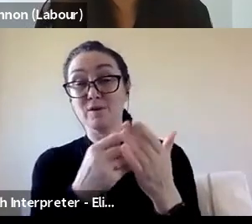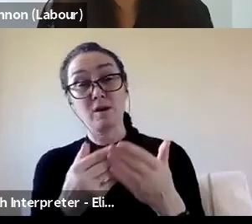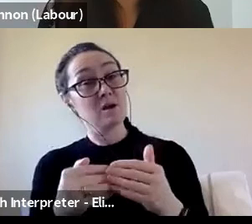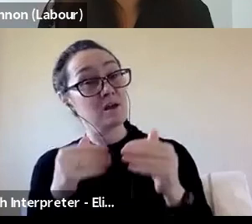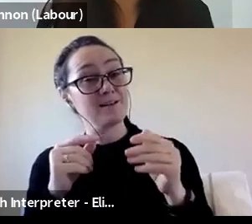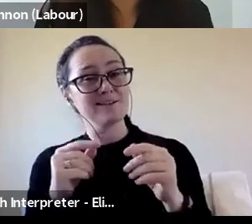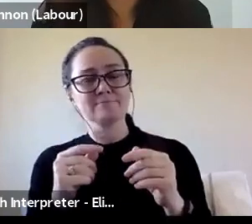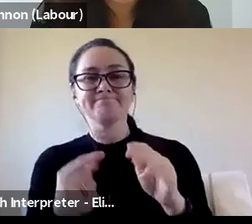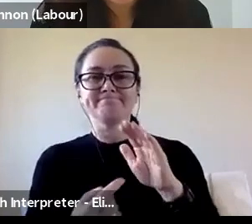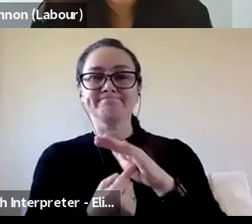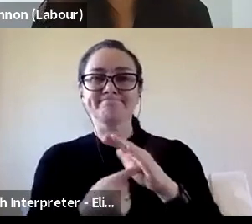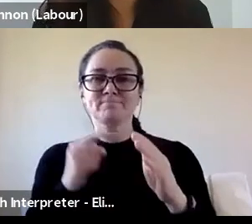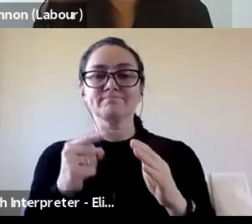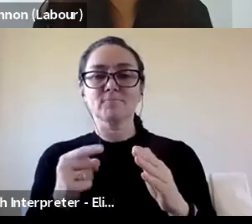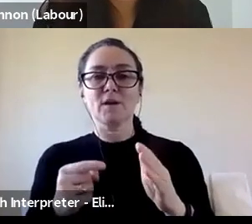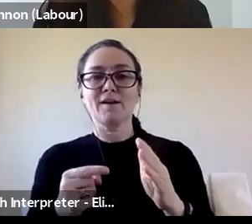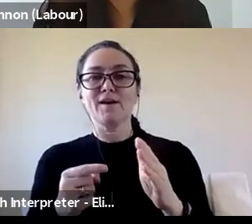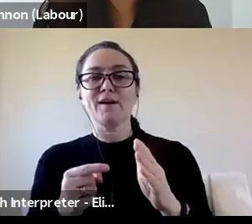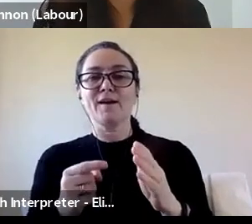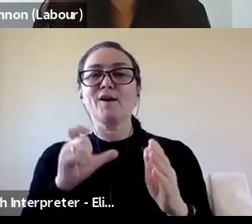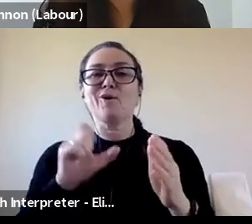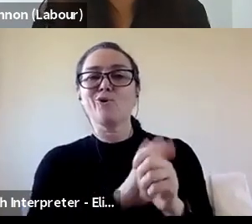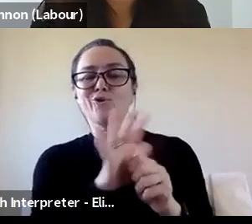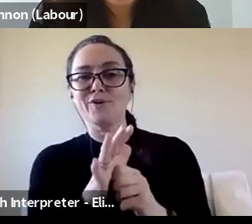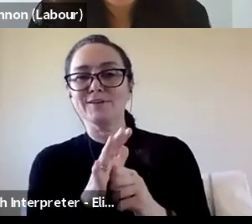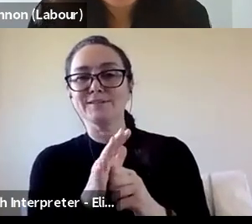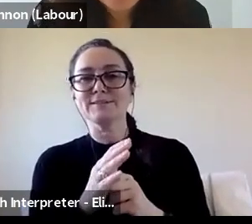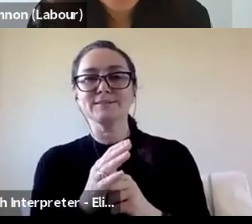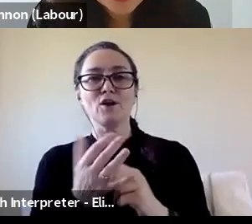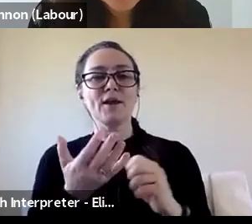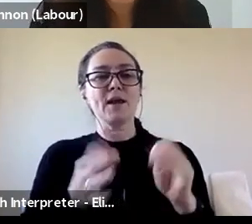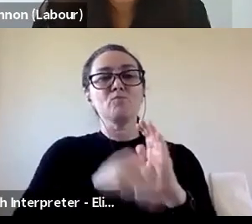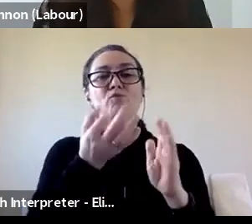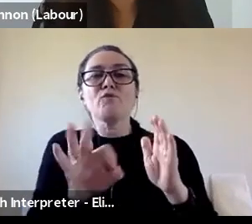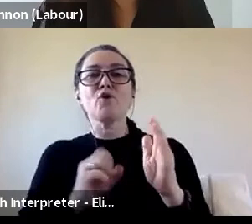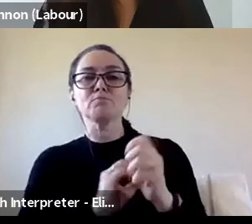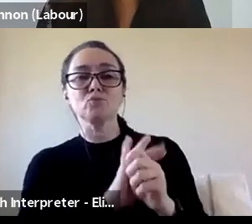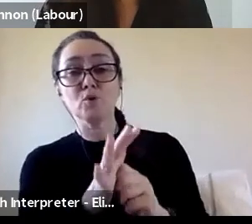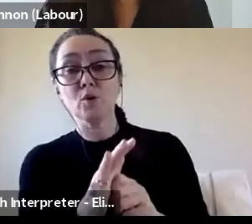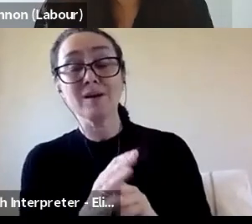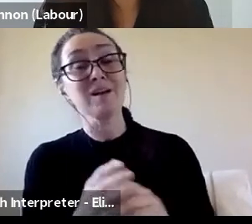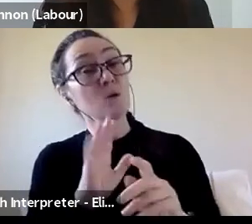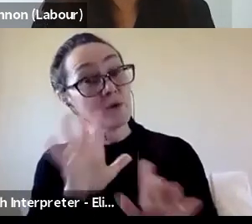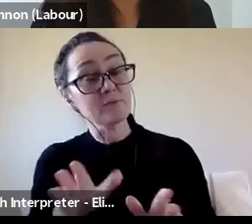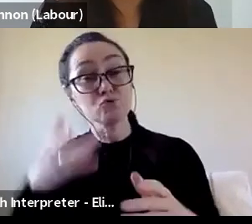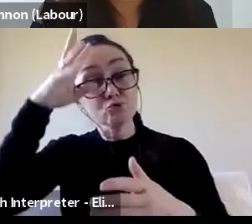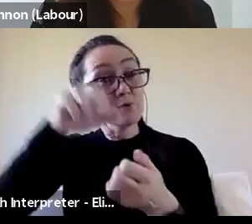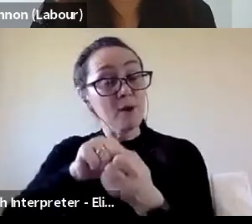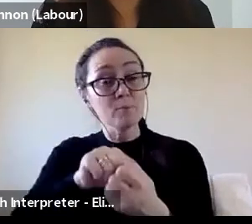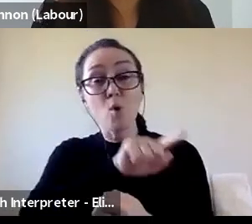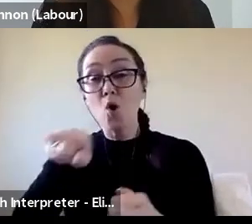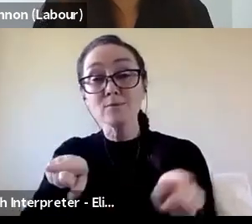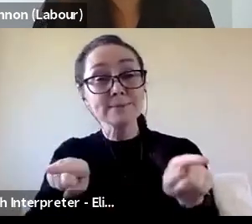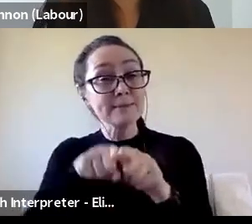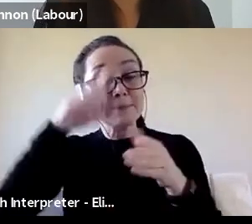And when we talk about COVID recovery, we recognise that not everyone has had the same experience. We haven't all been in it together. Some people